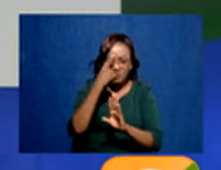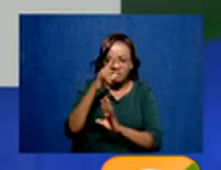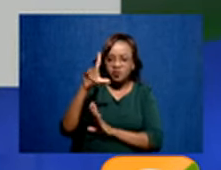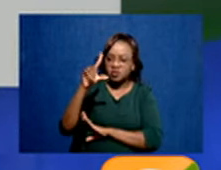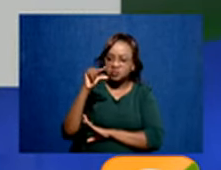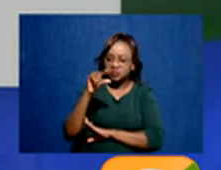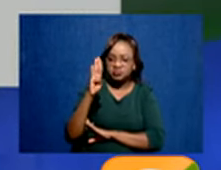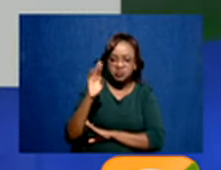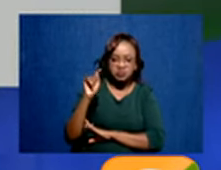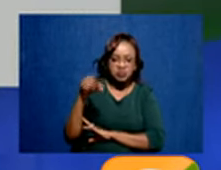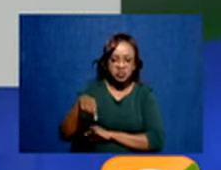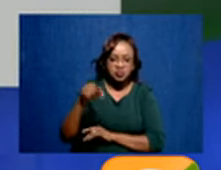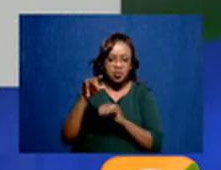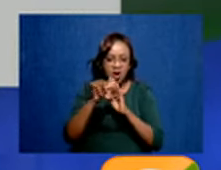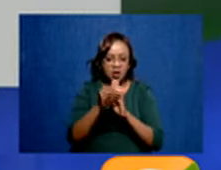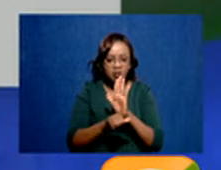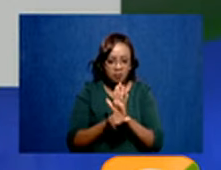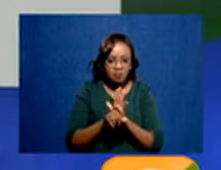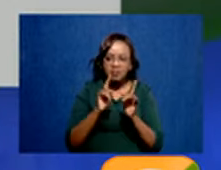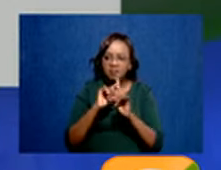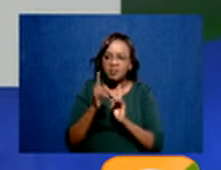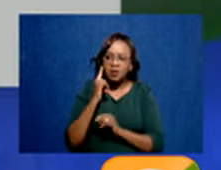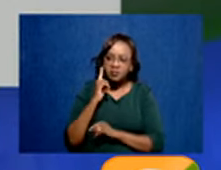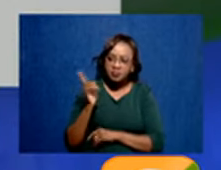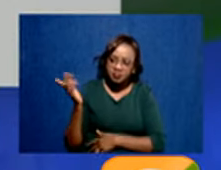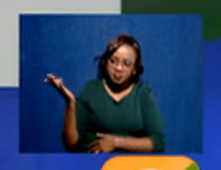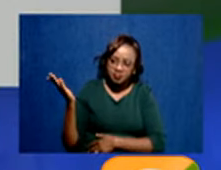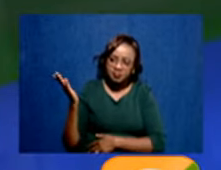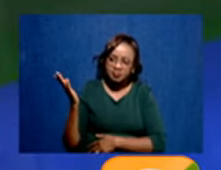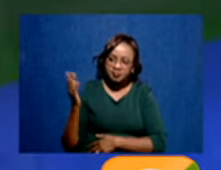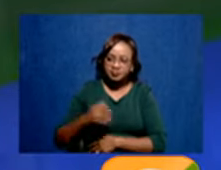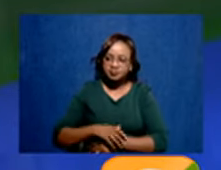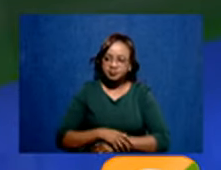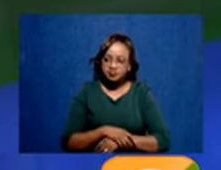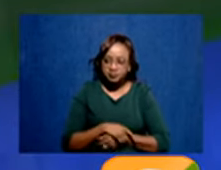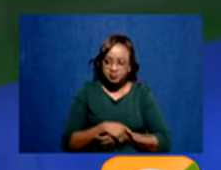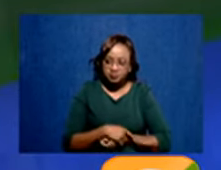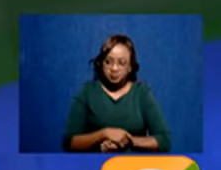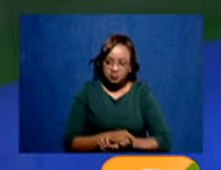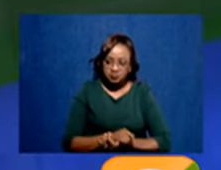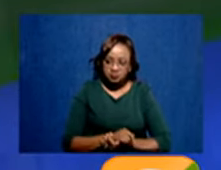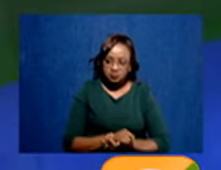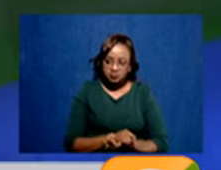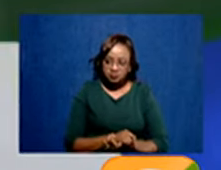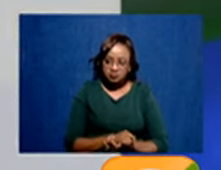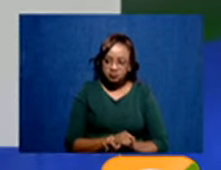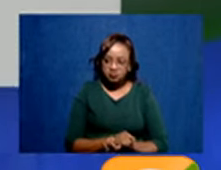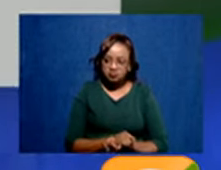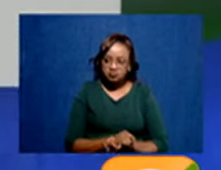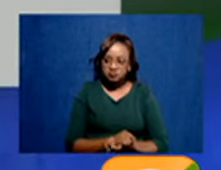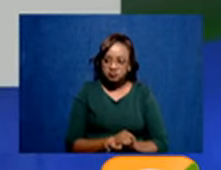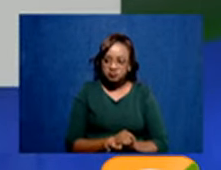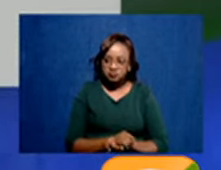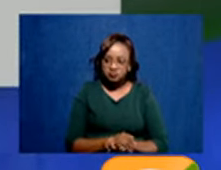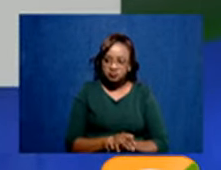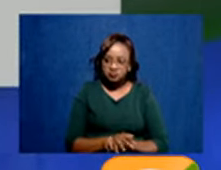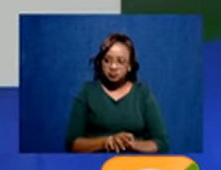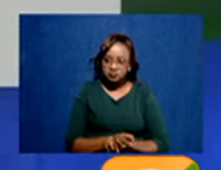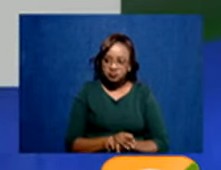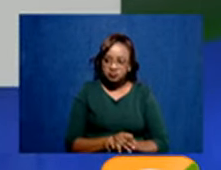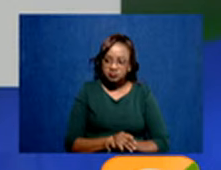Health's position on the definition of sexual health and rights, the proliferation of foreign actor funding and lobbying